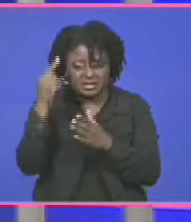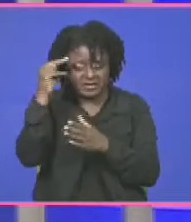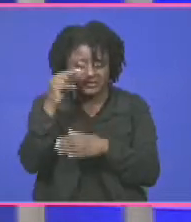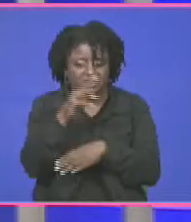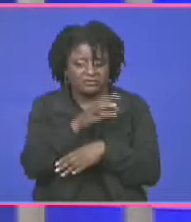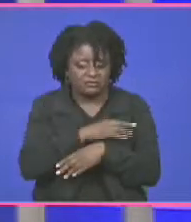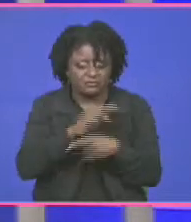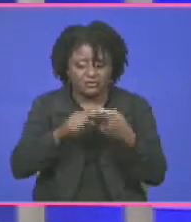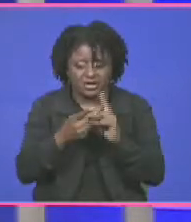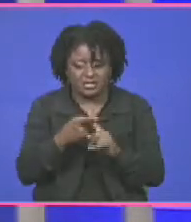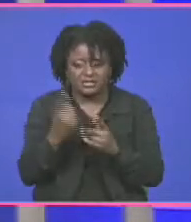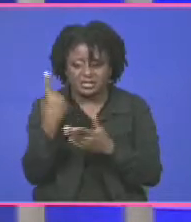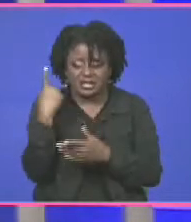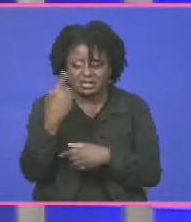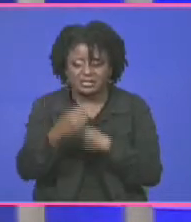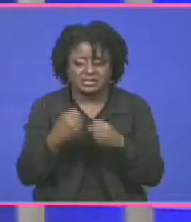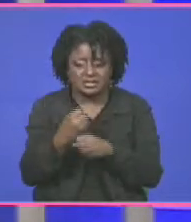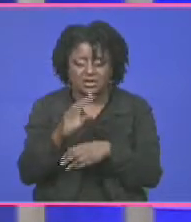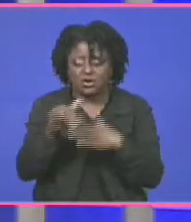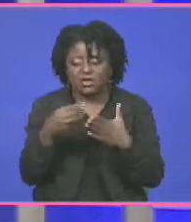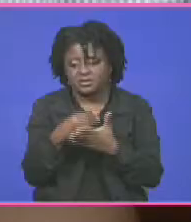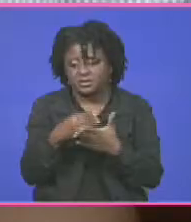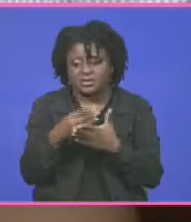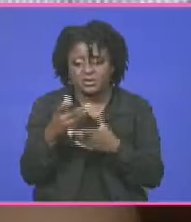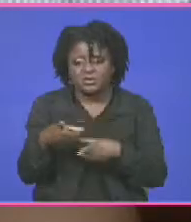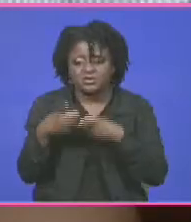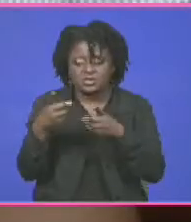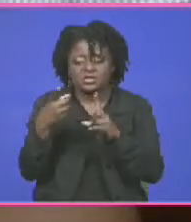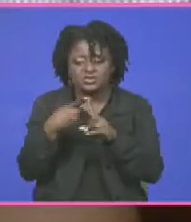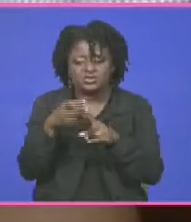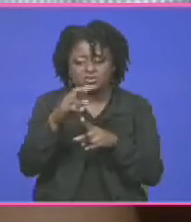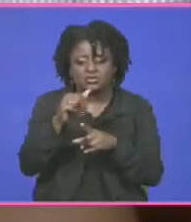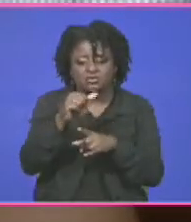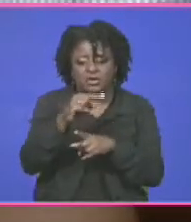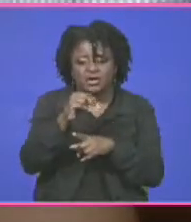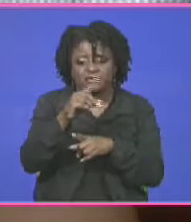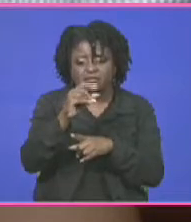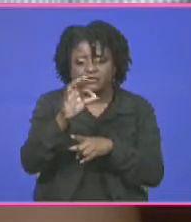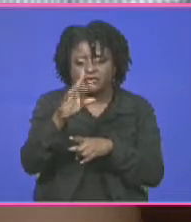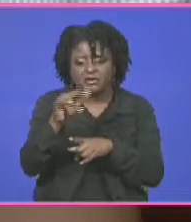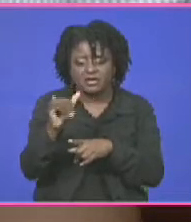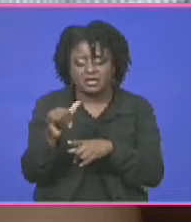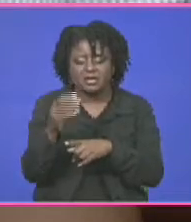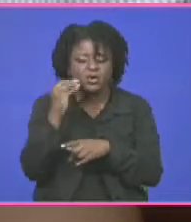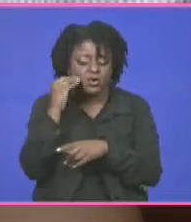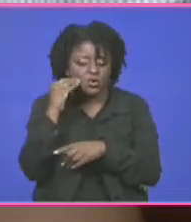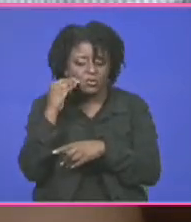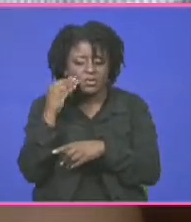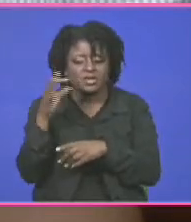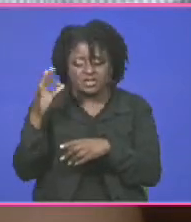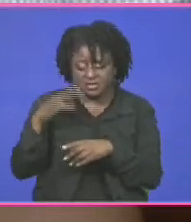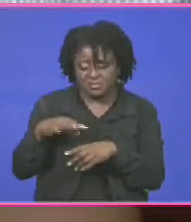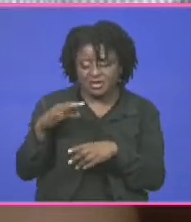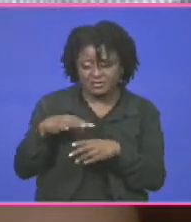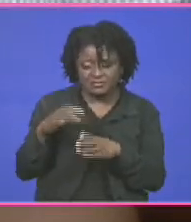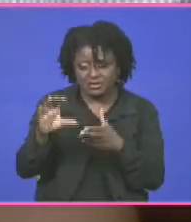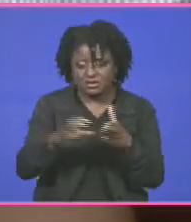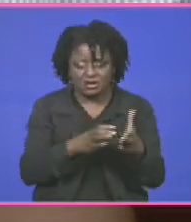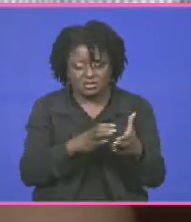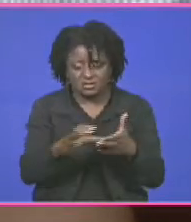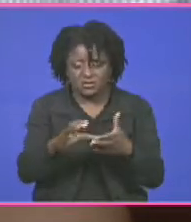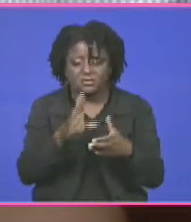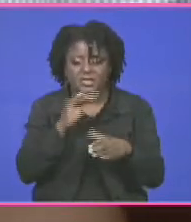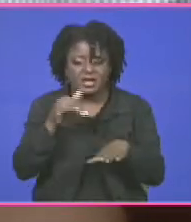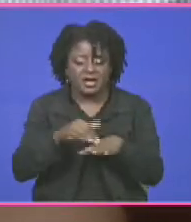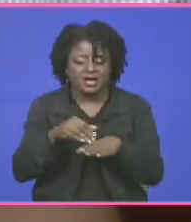will be donated to the Ronald Frehley Home for Children. The benefit concert will be held at the Holy Cross Anglican